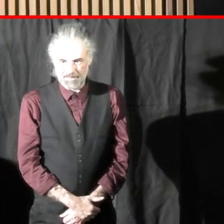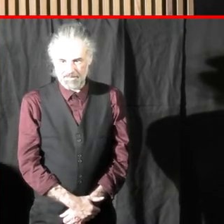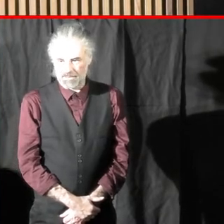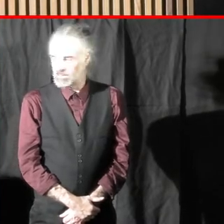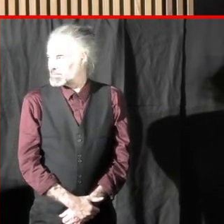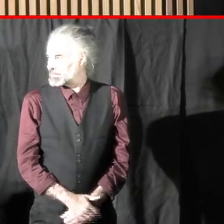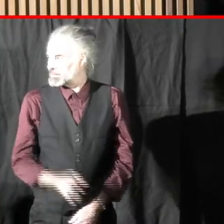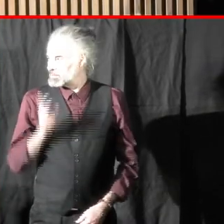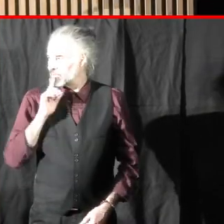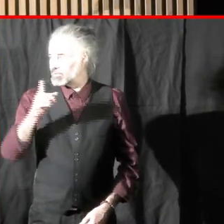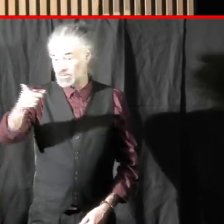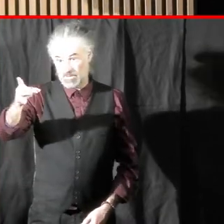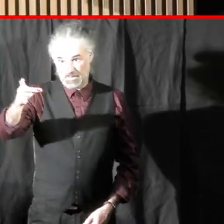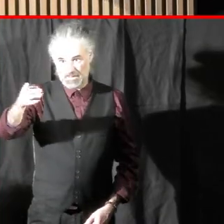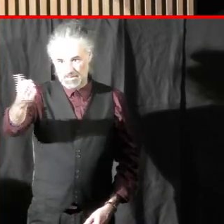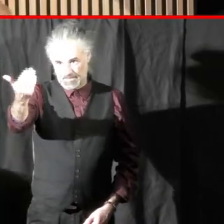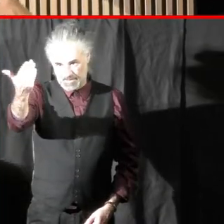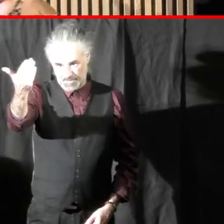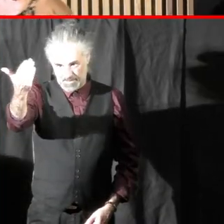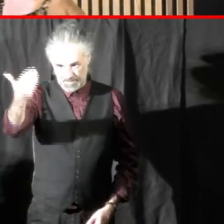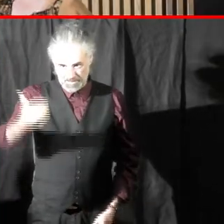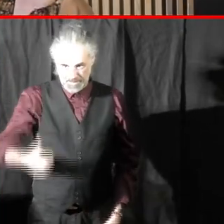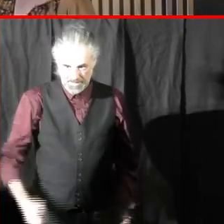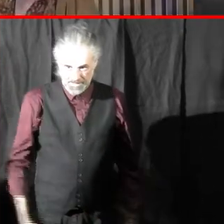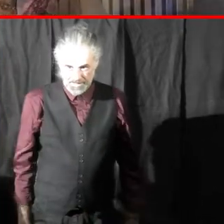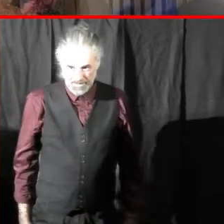before you start, one, come down for me. Come down.